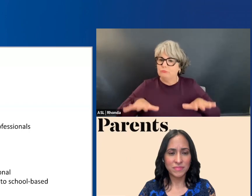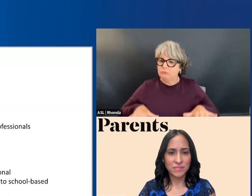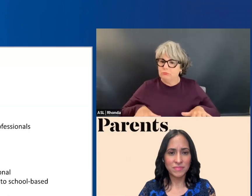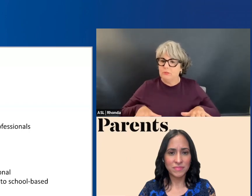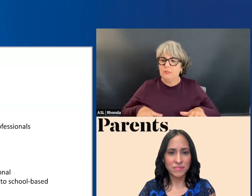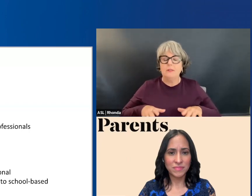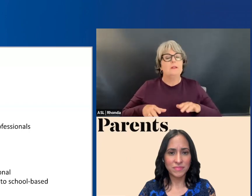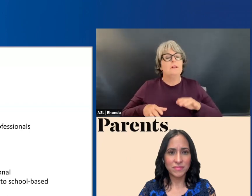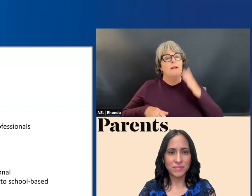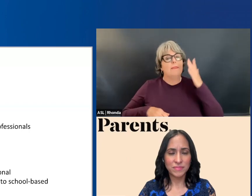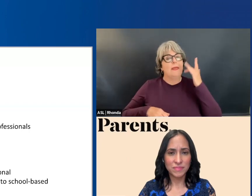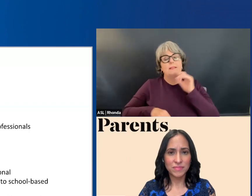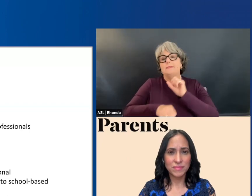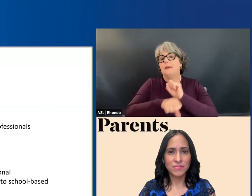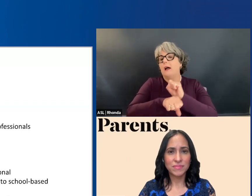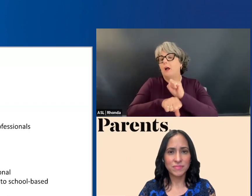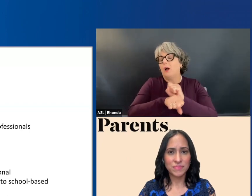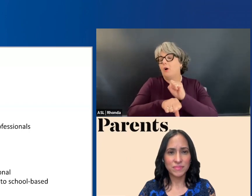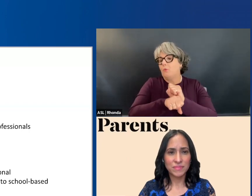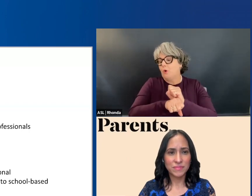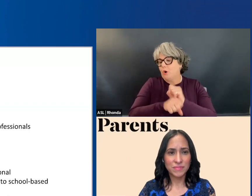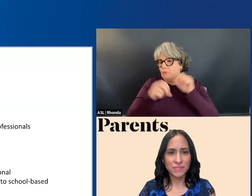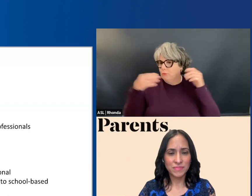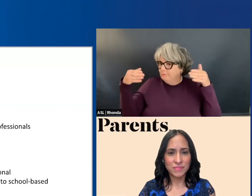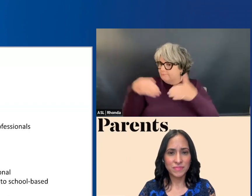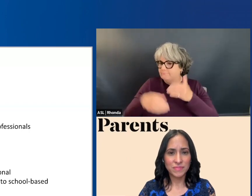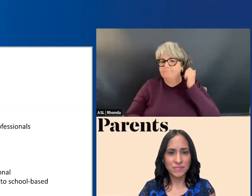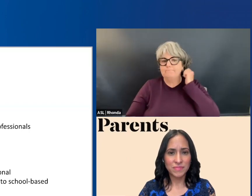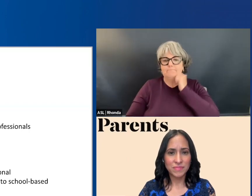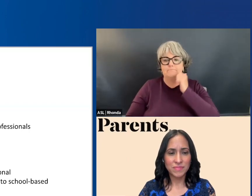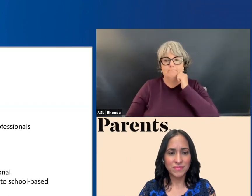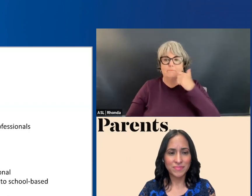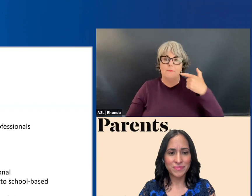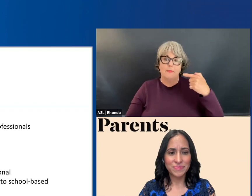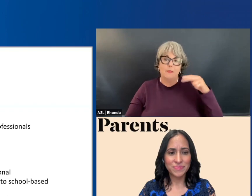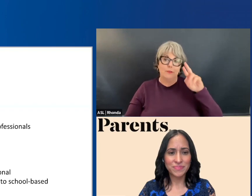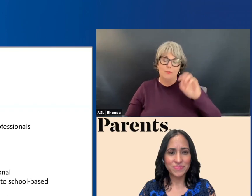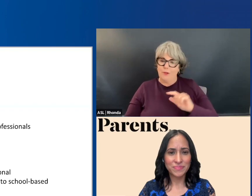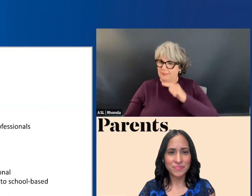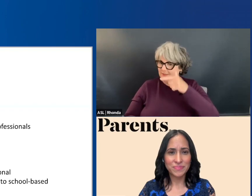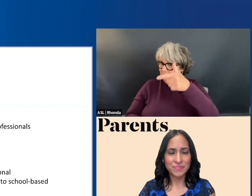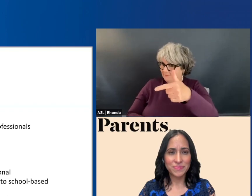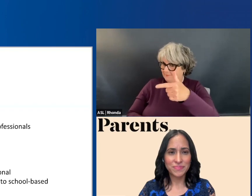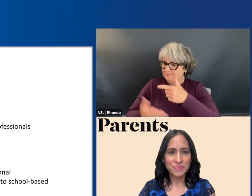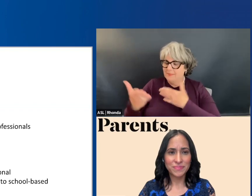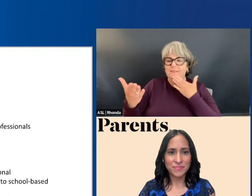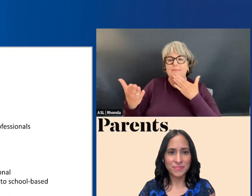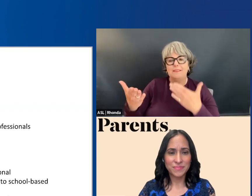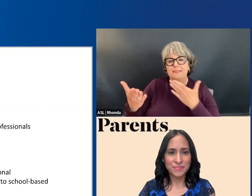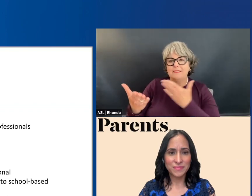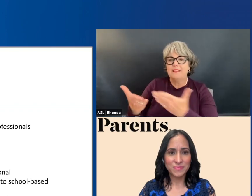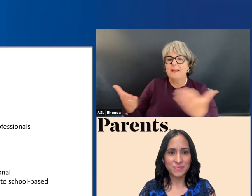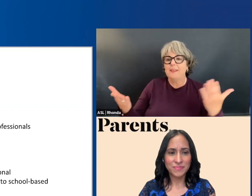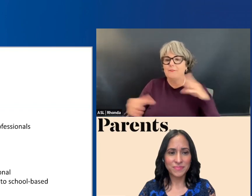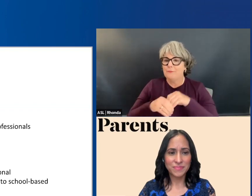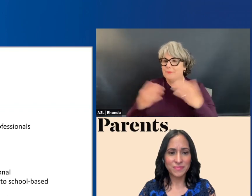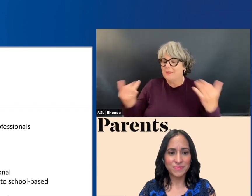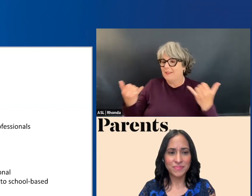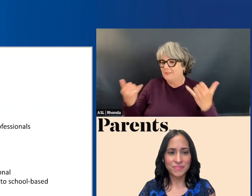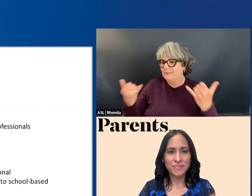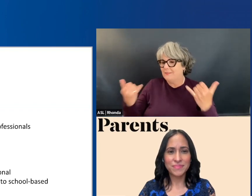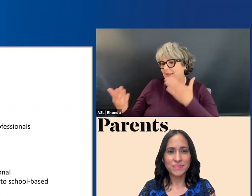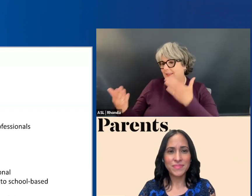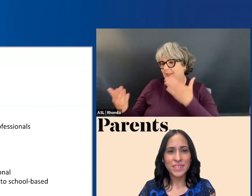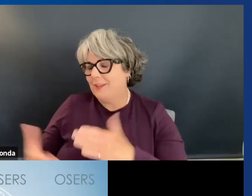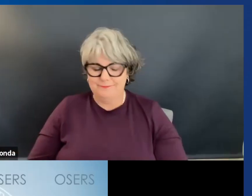so that is driving our work each and every day. So, Grace, let me turn it back to you. And again, thank you all for joining us this evening.